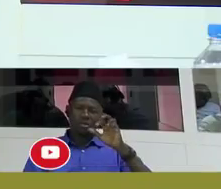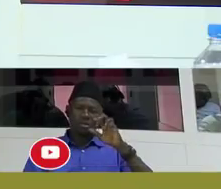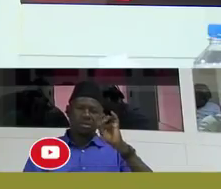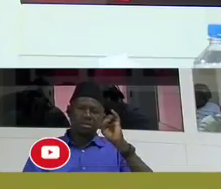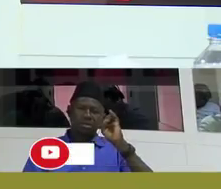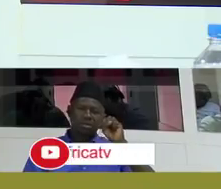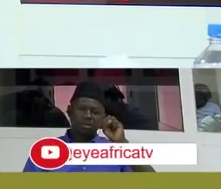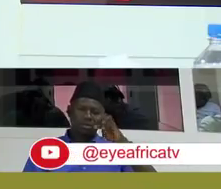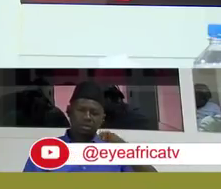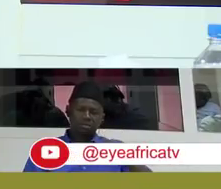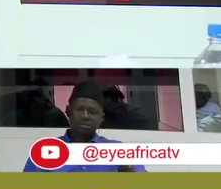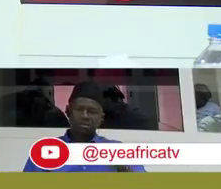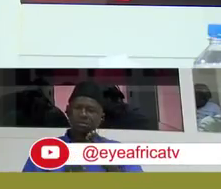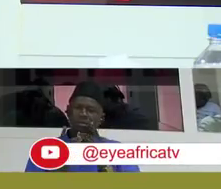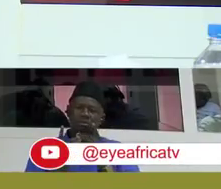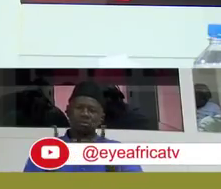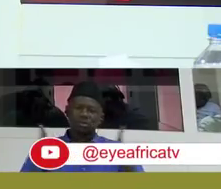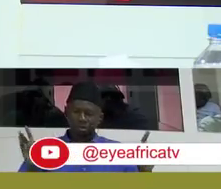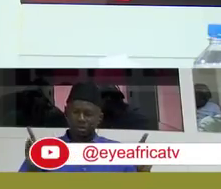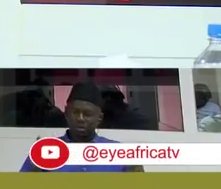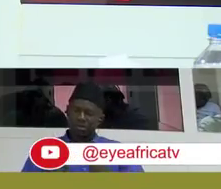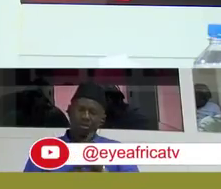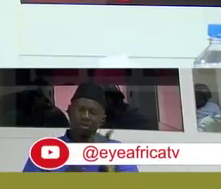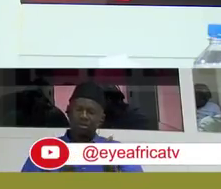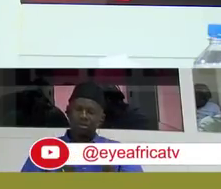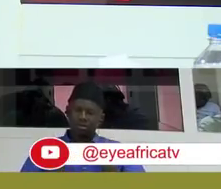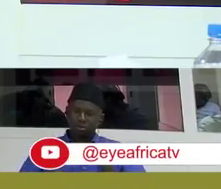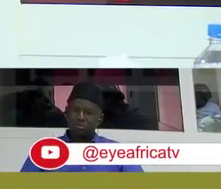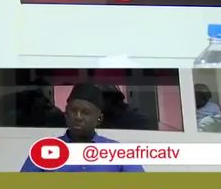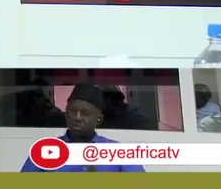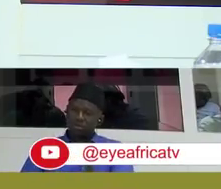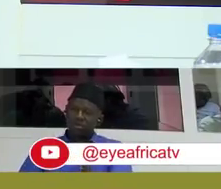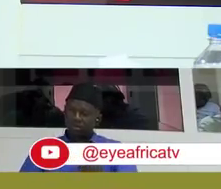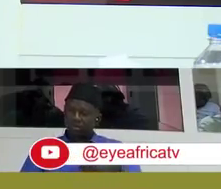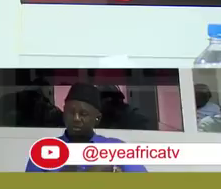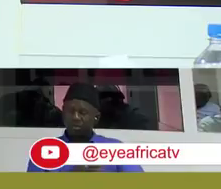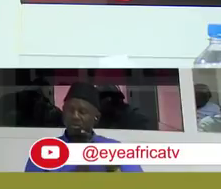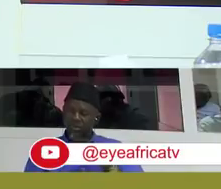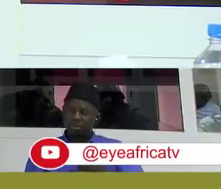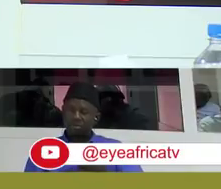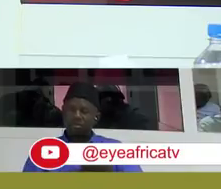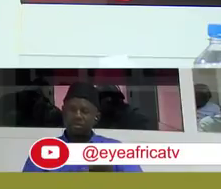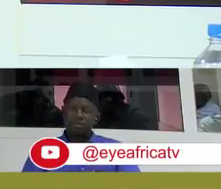democracy, and human rights in the Gambia.